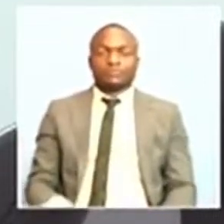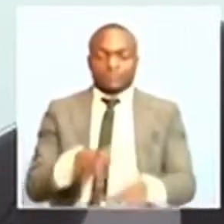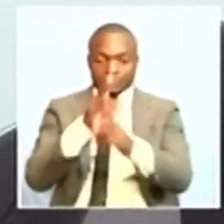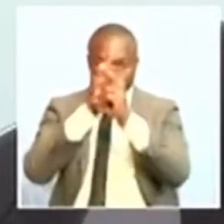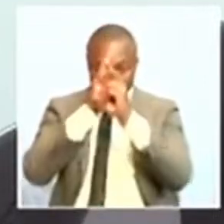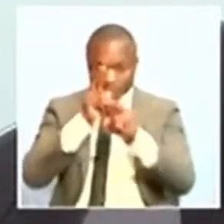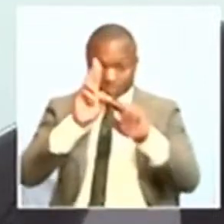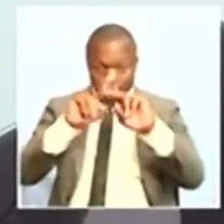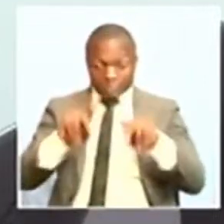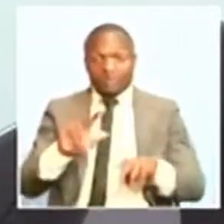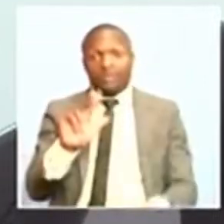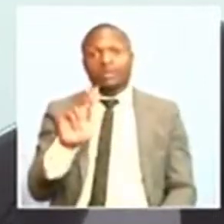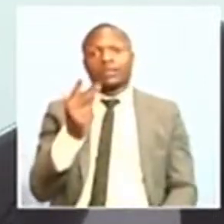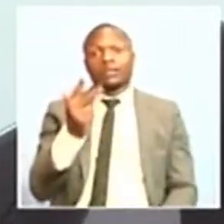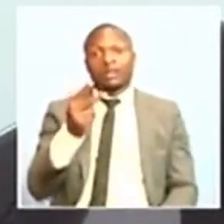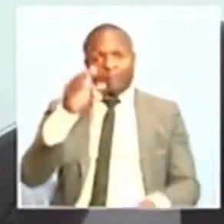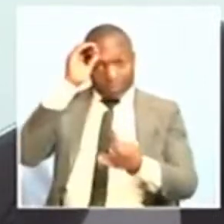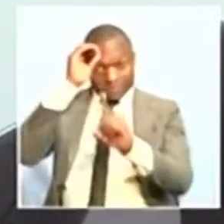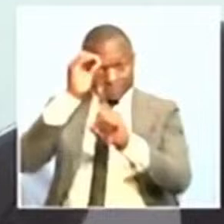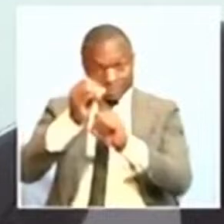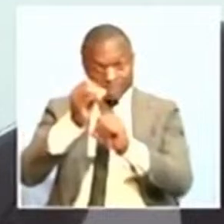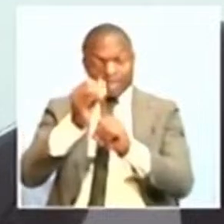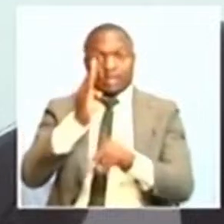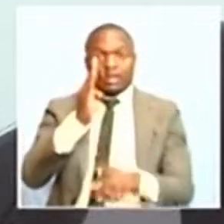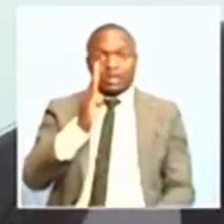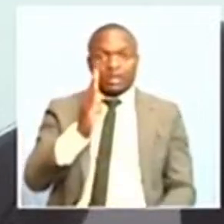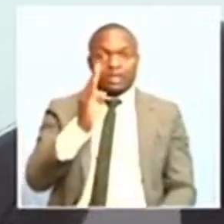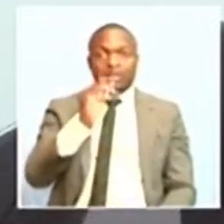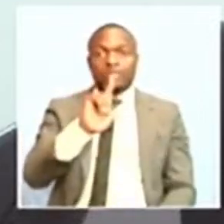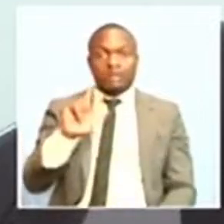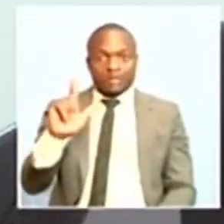Honorable Chair, the third object that the bill